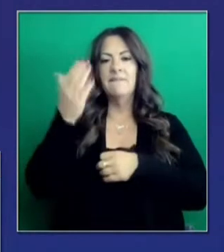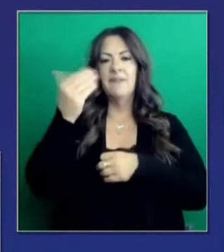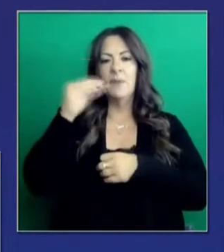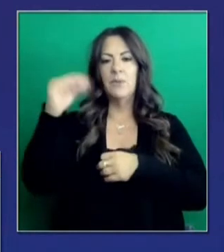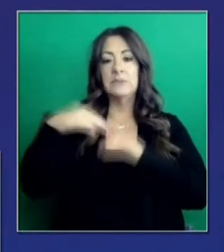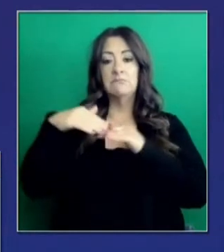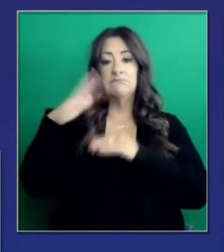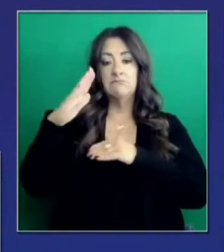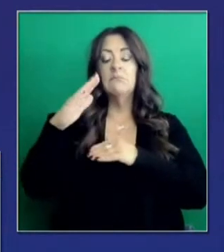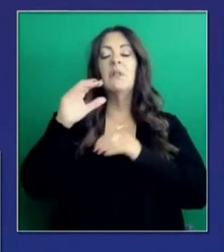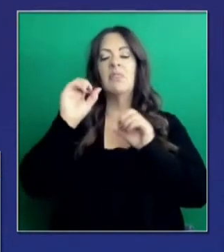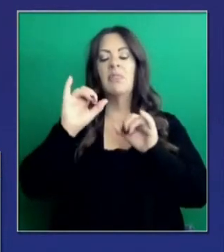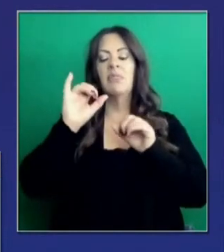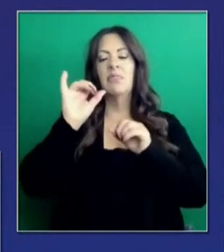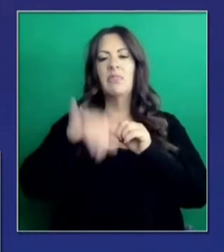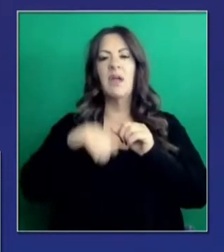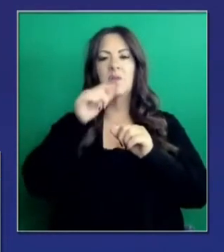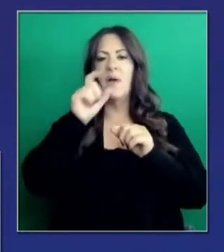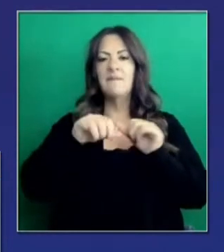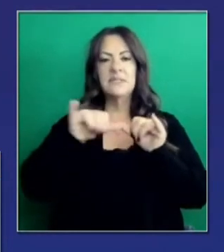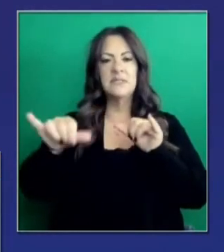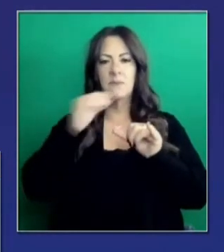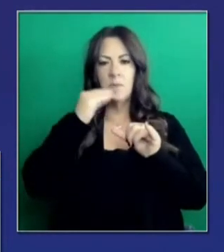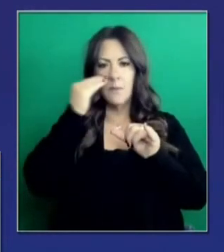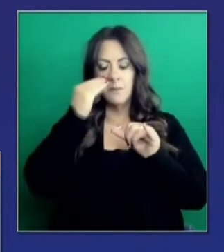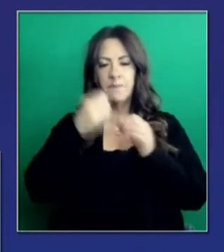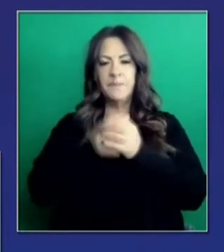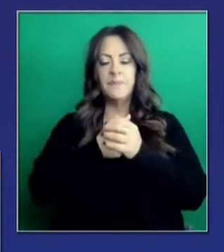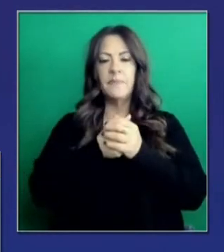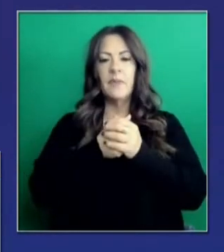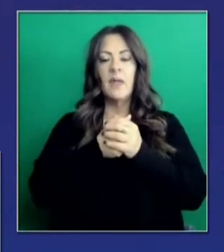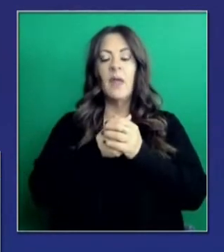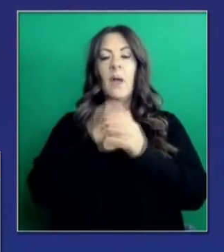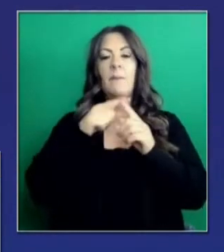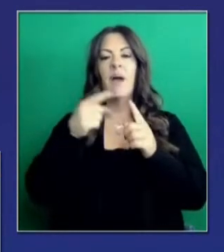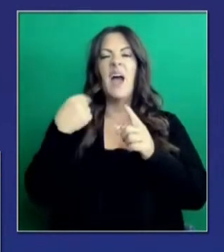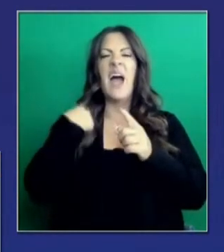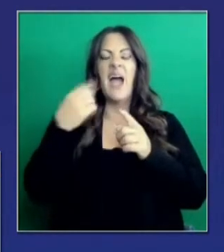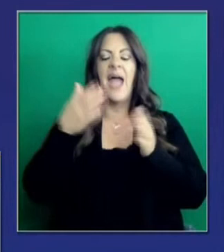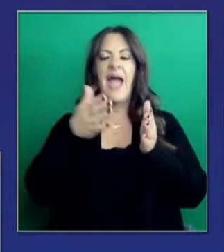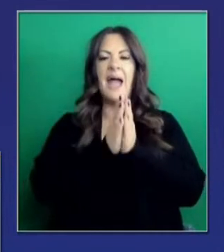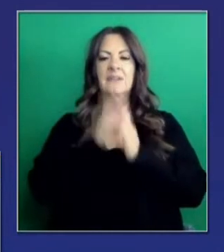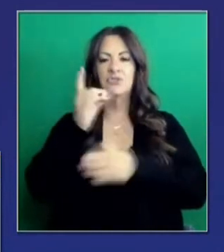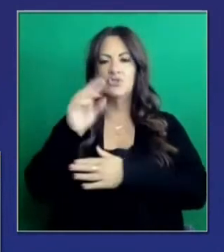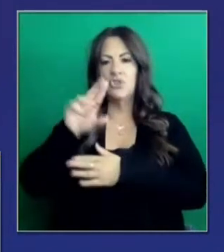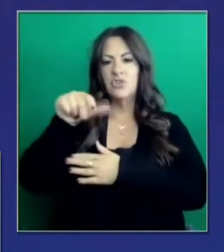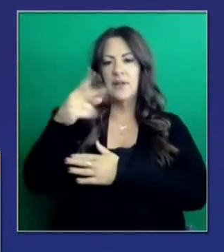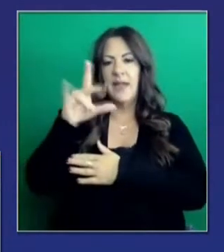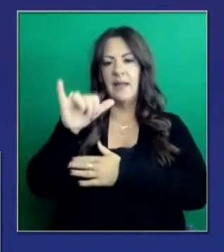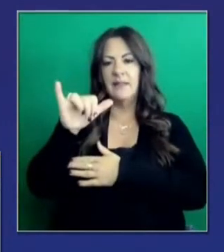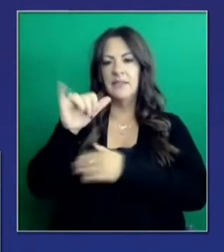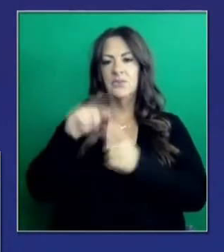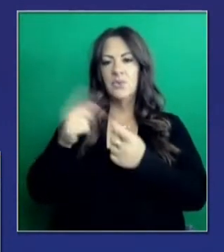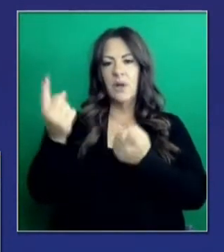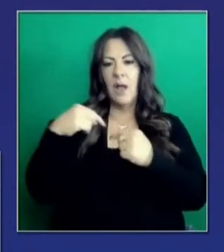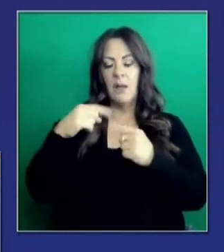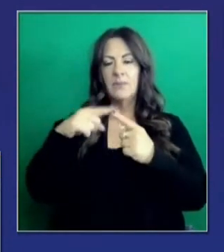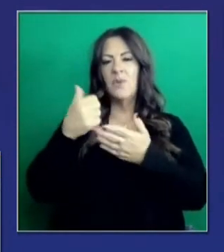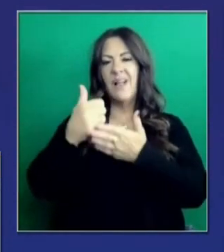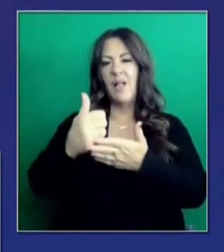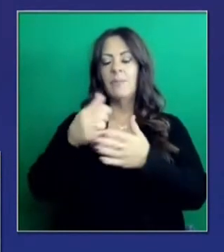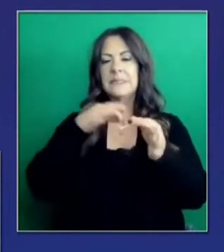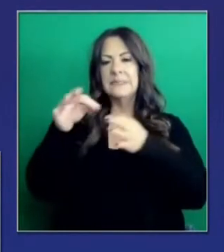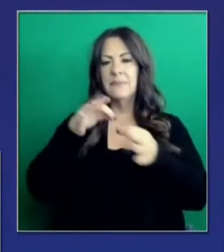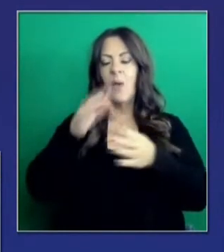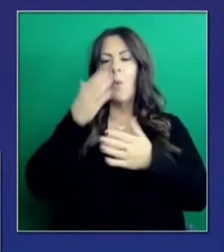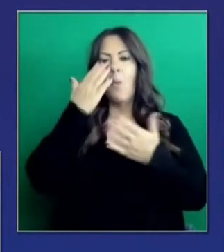as well, to talk more about our projections and our confidence level as it relates to the decision that we